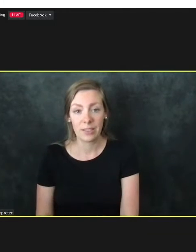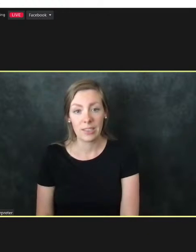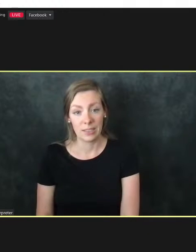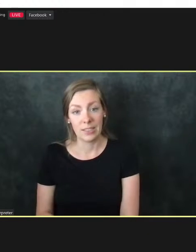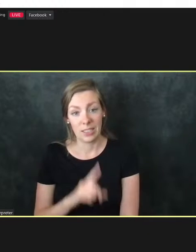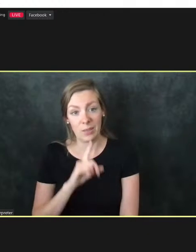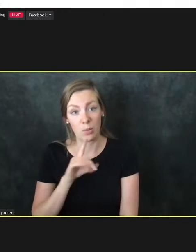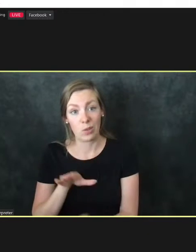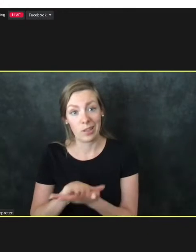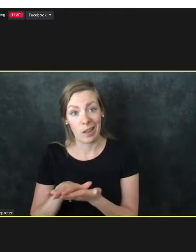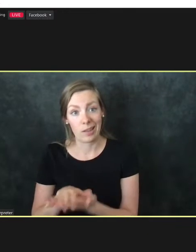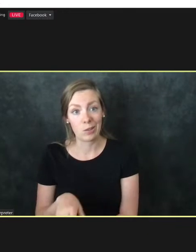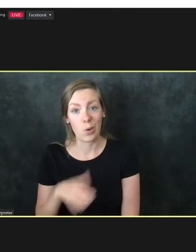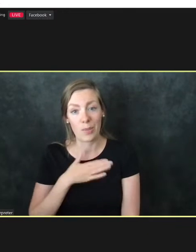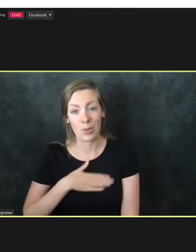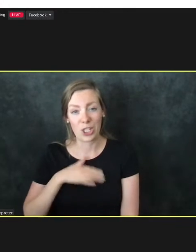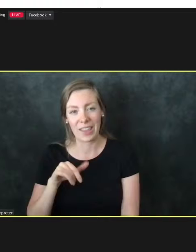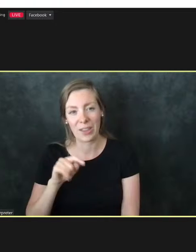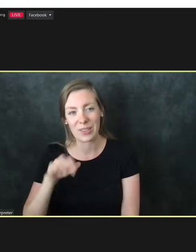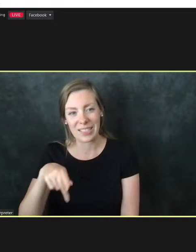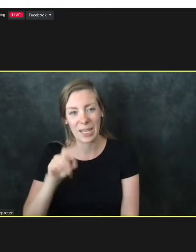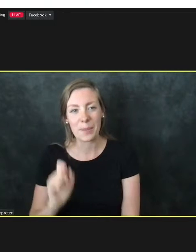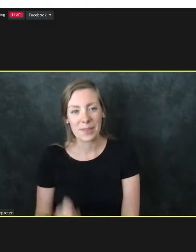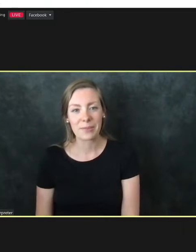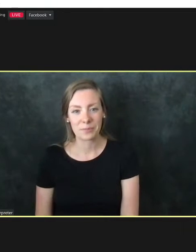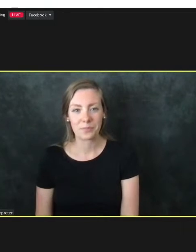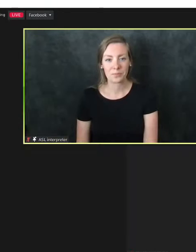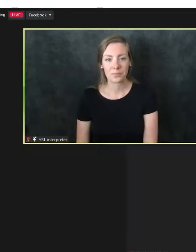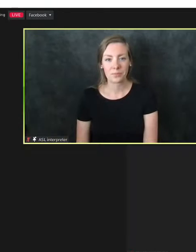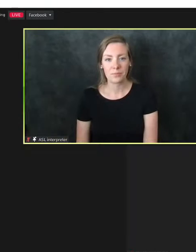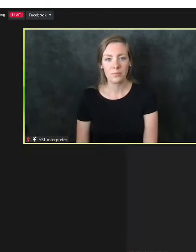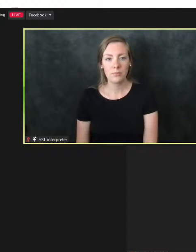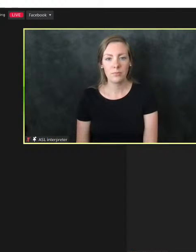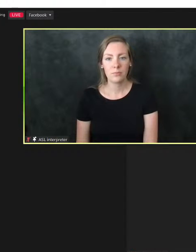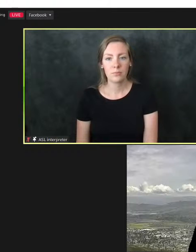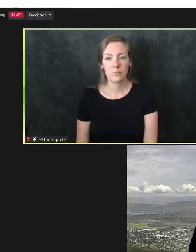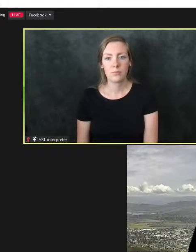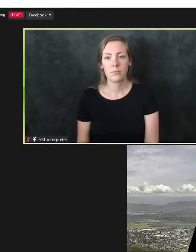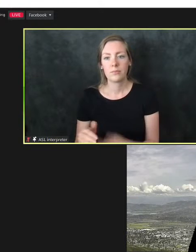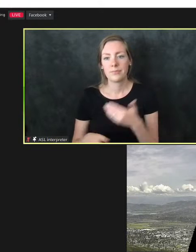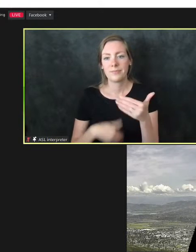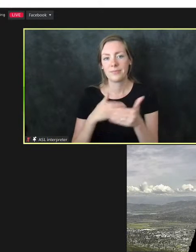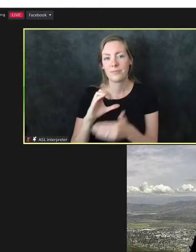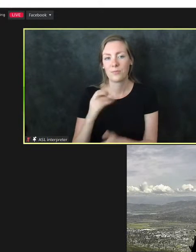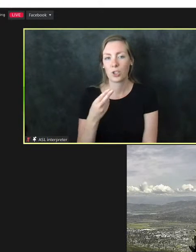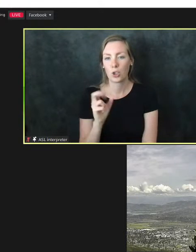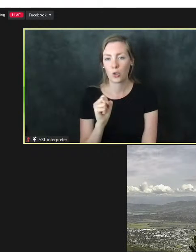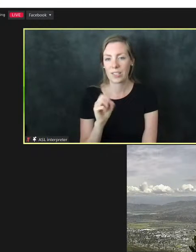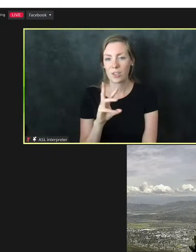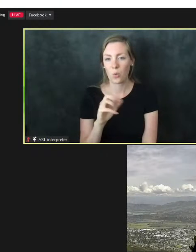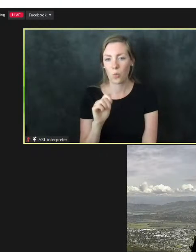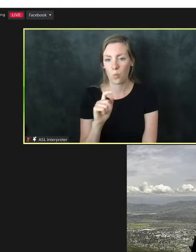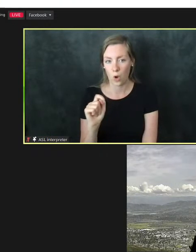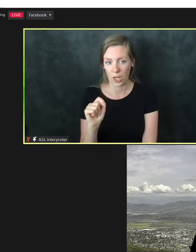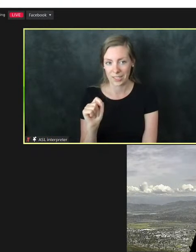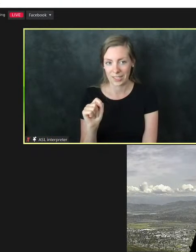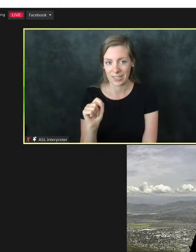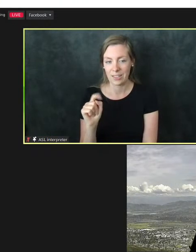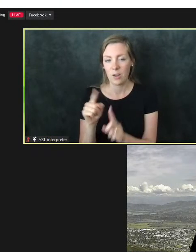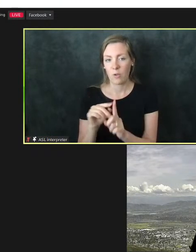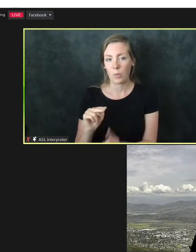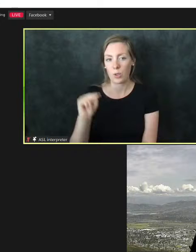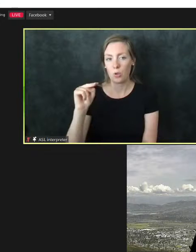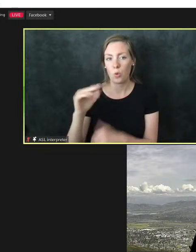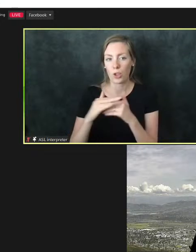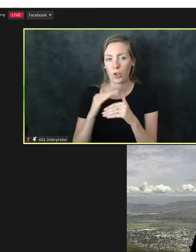very efficient. So appreciate those tips. Next, we're going to hear from Chris Watt, the Enseguida senior vamos a geologist with the North Chris Dakota Watt, Regional